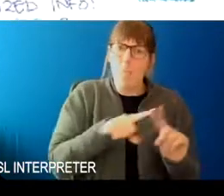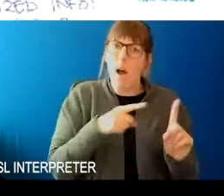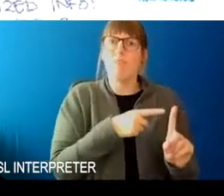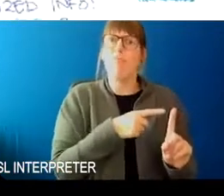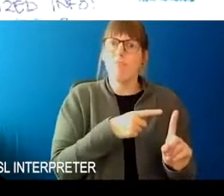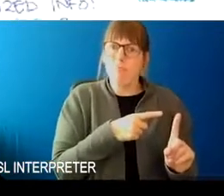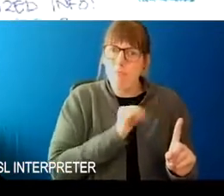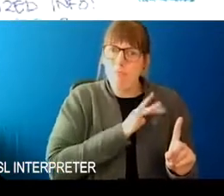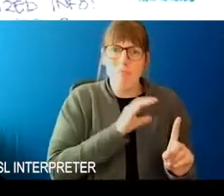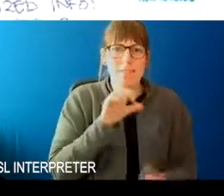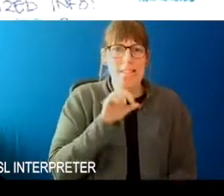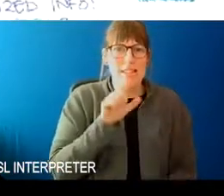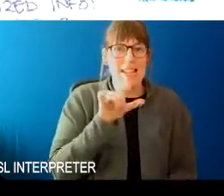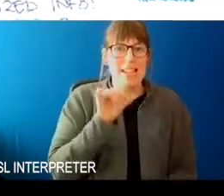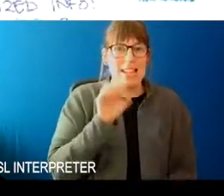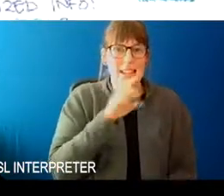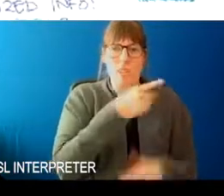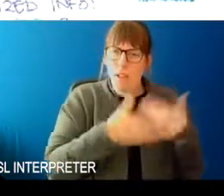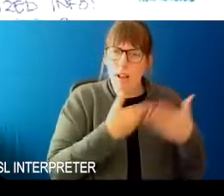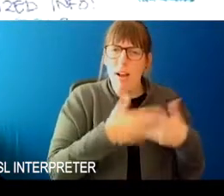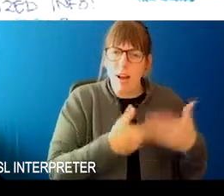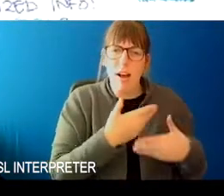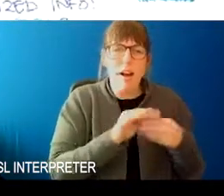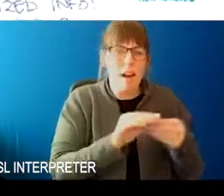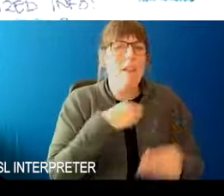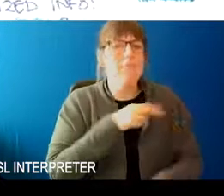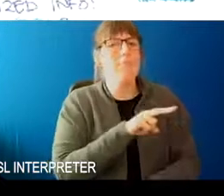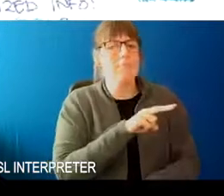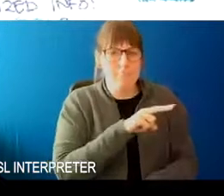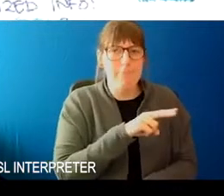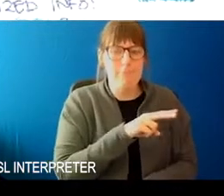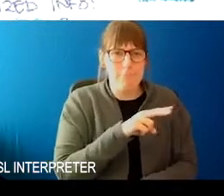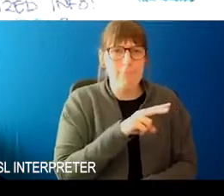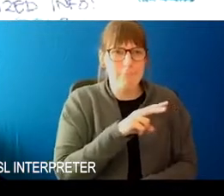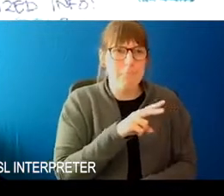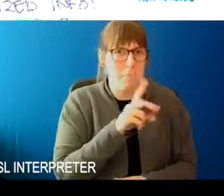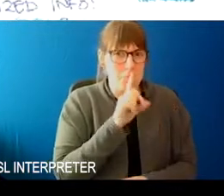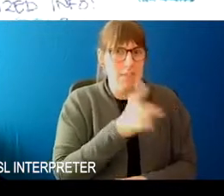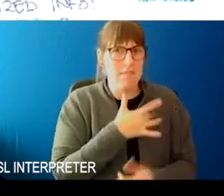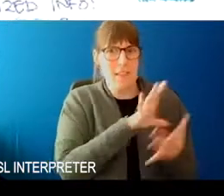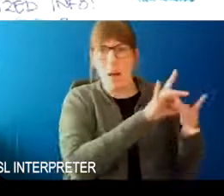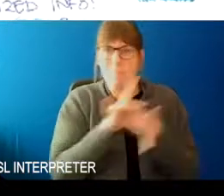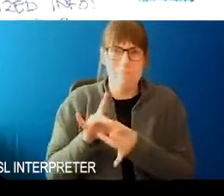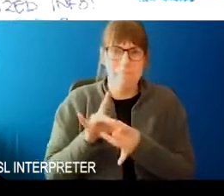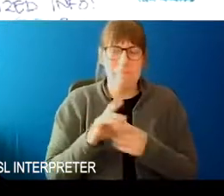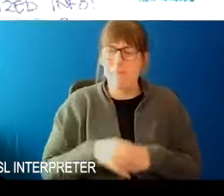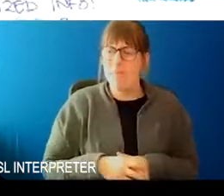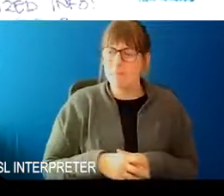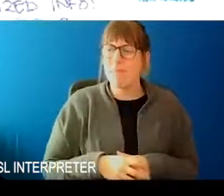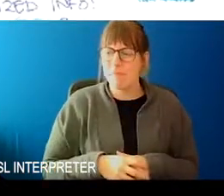of off to the edge, but as Delyse has kind of led us through it, it seems like